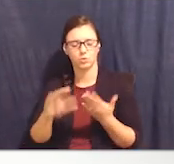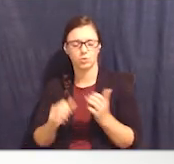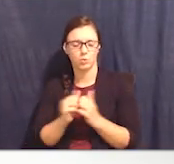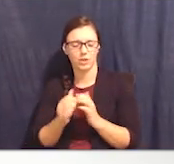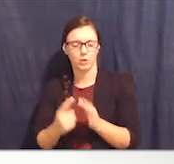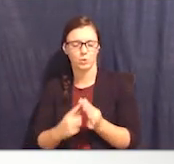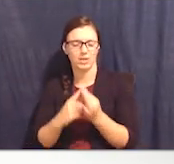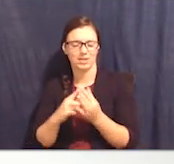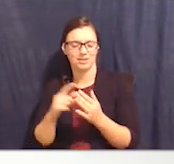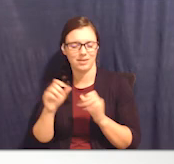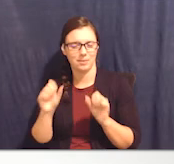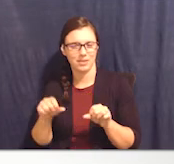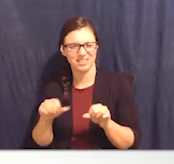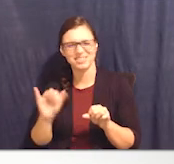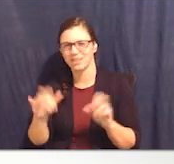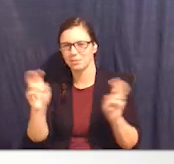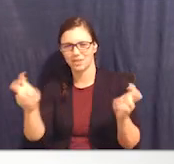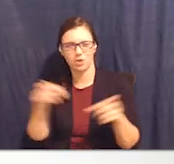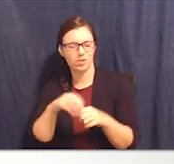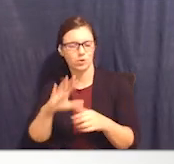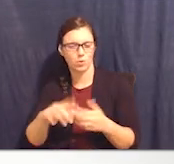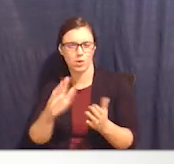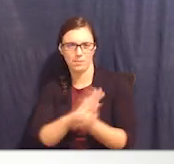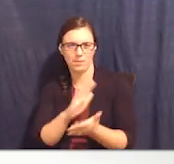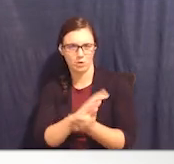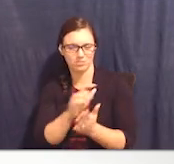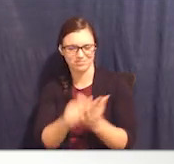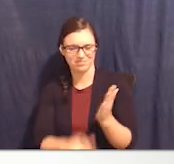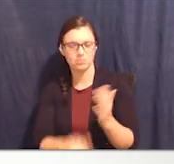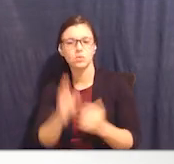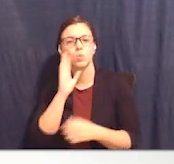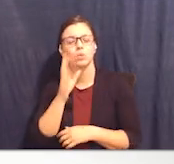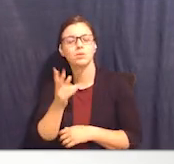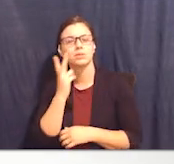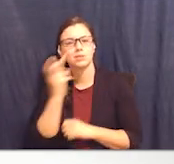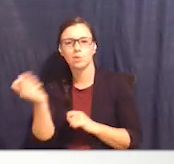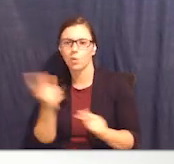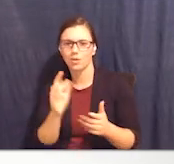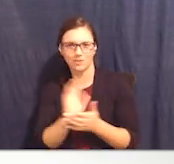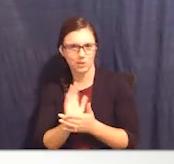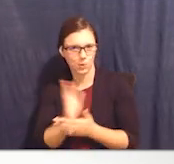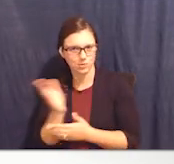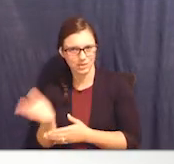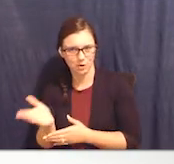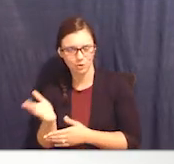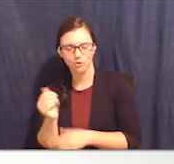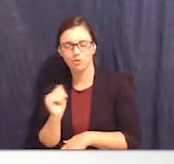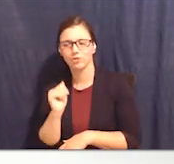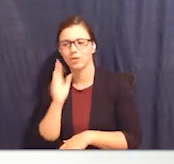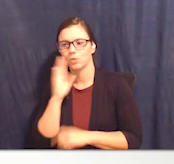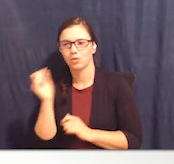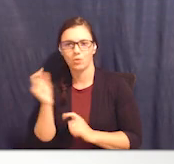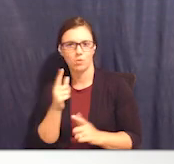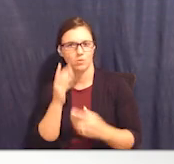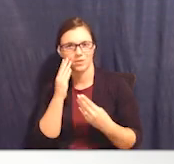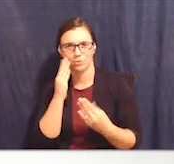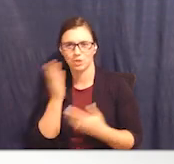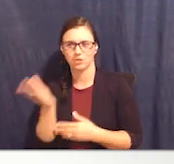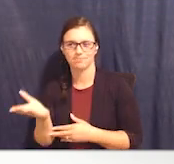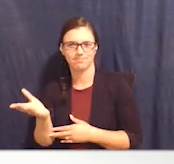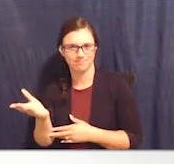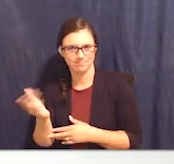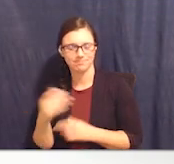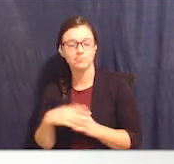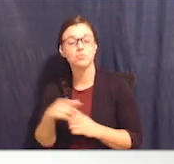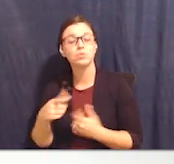welcome to contact us. That's why we're there. We're going to be here packing up for a couple of minutes, and if you have a question, we're happy to chat with you,